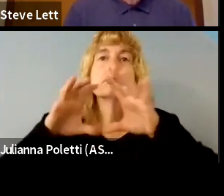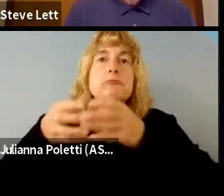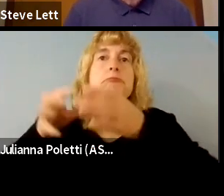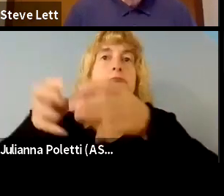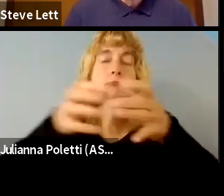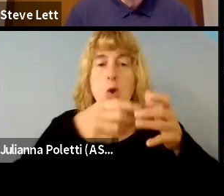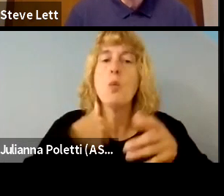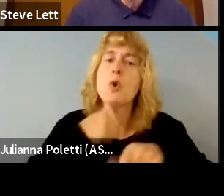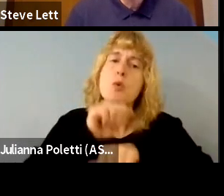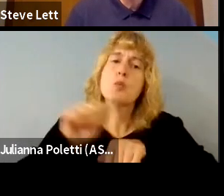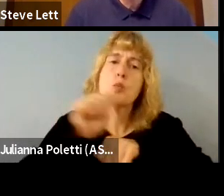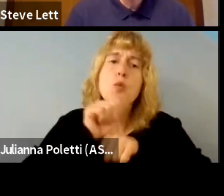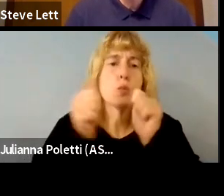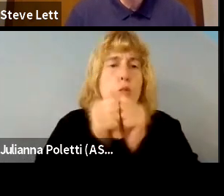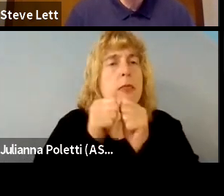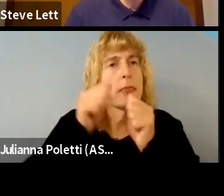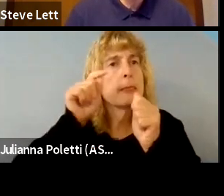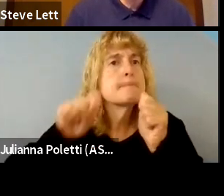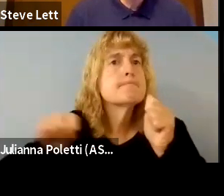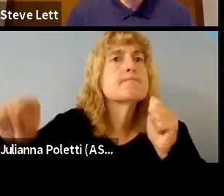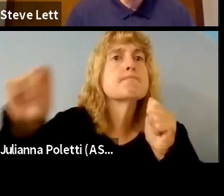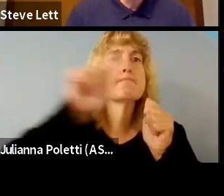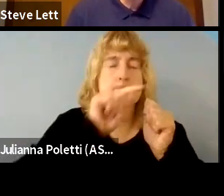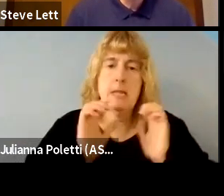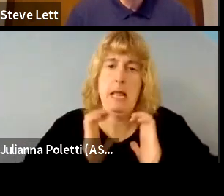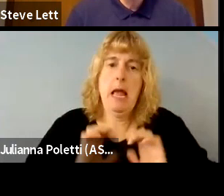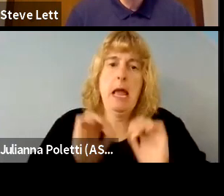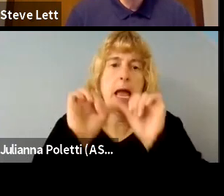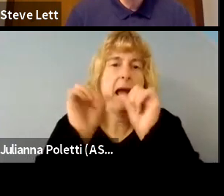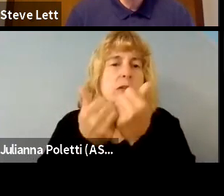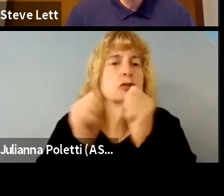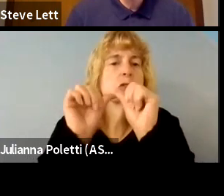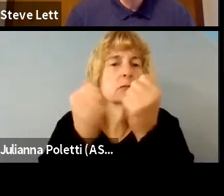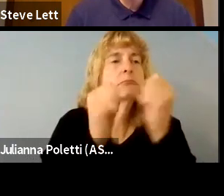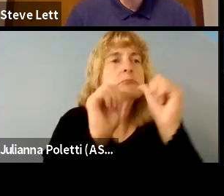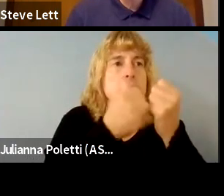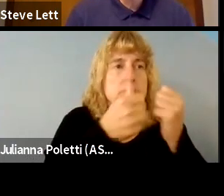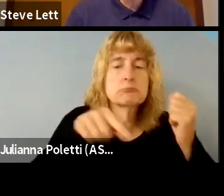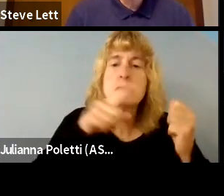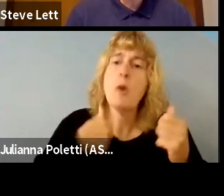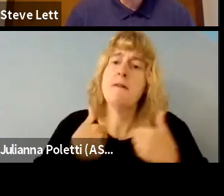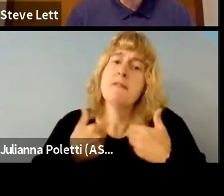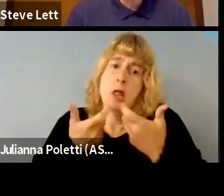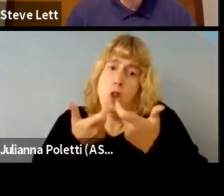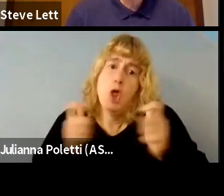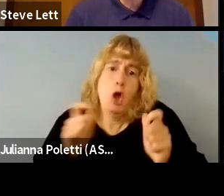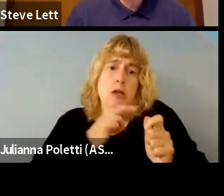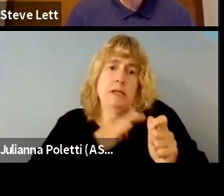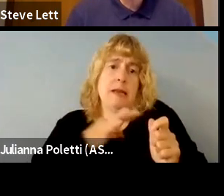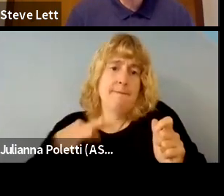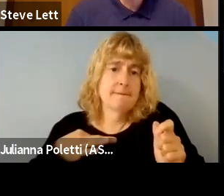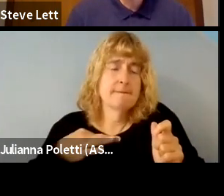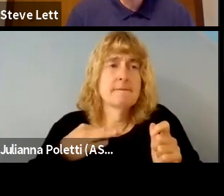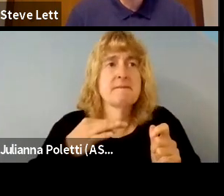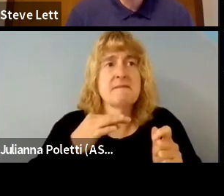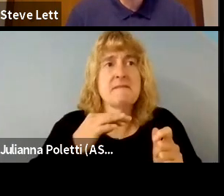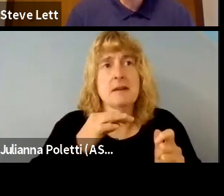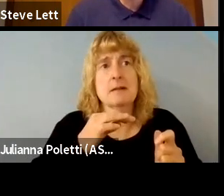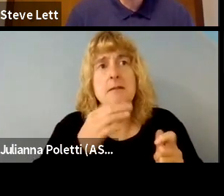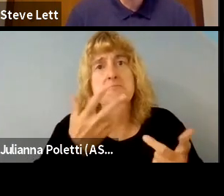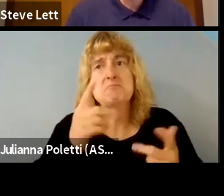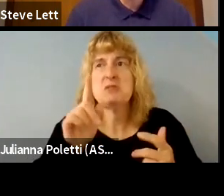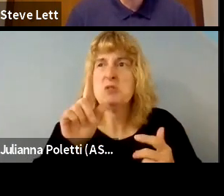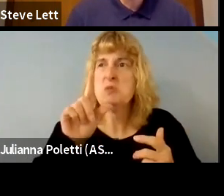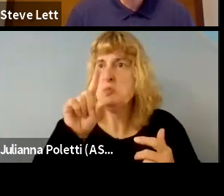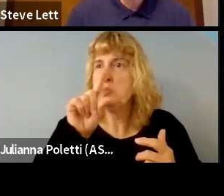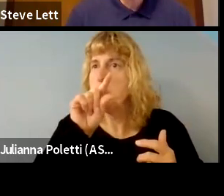our client agencies. We have a relatively large staff. We're one of the smaller departments, but we have like 20 some divisions. So I'm